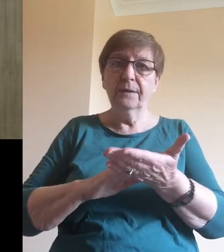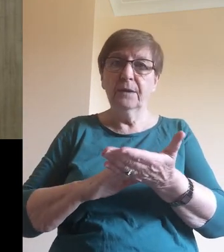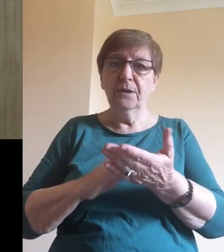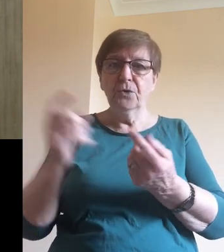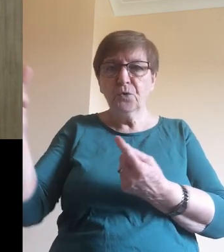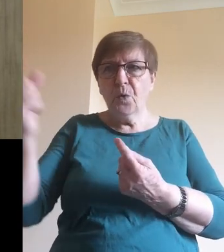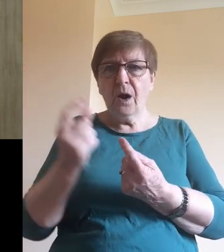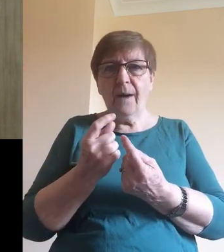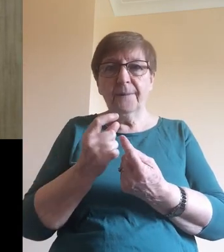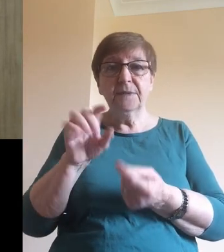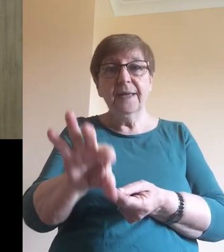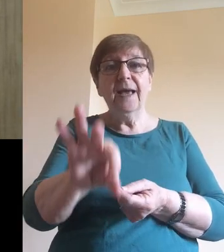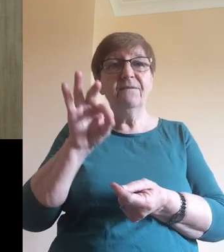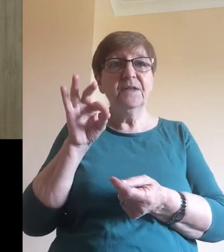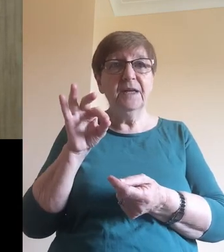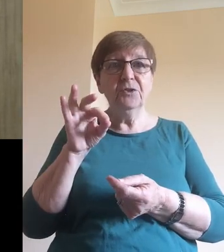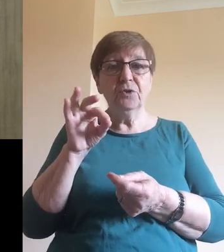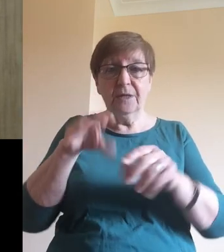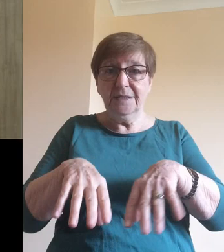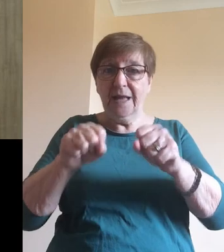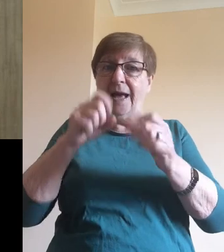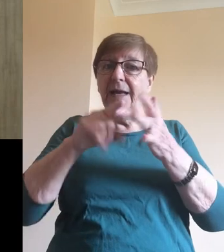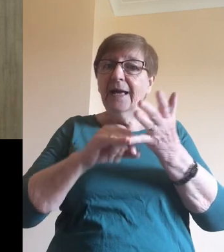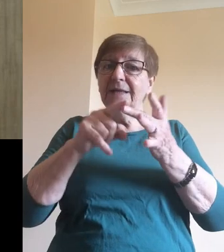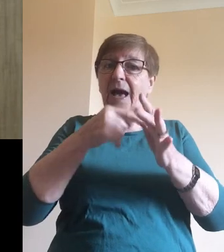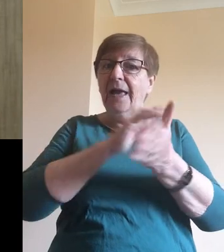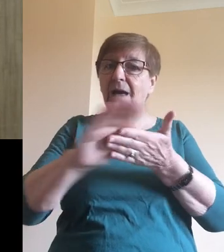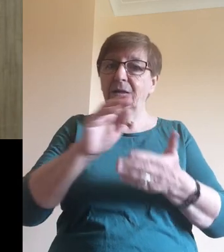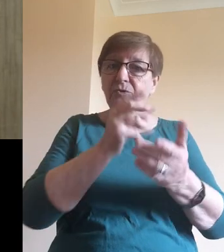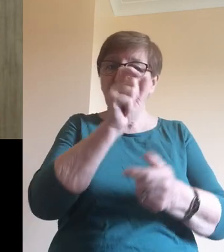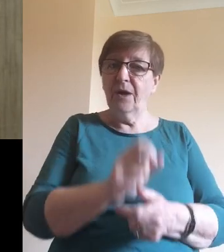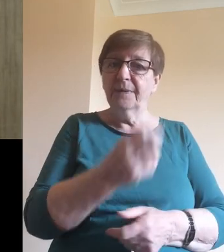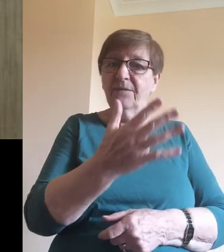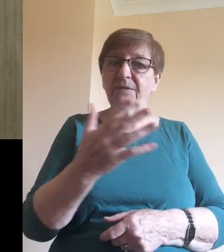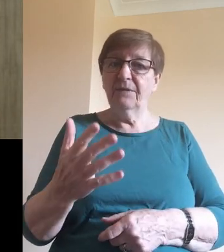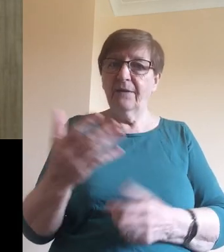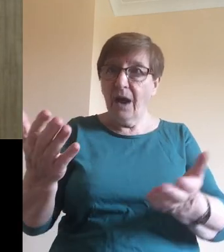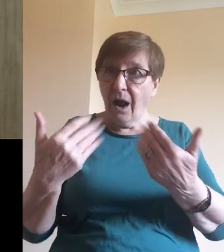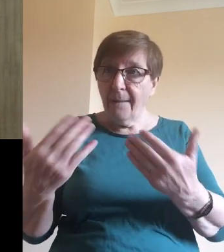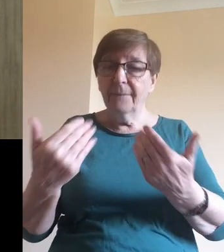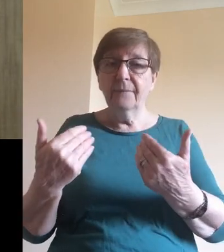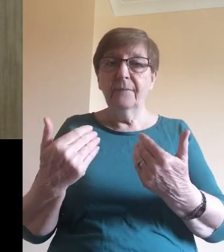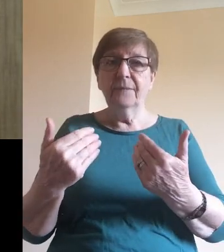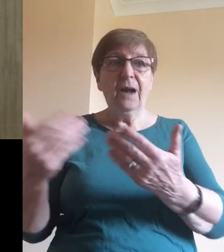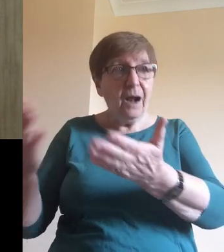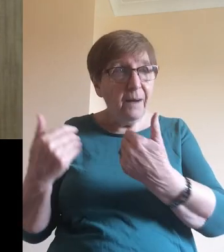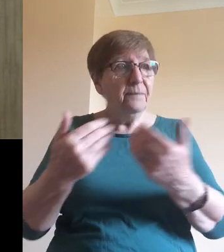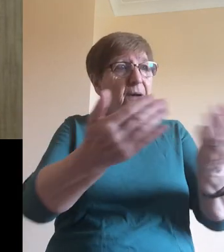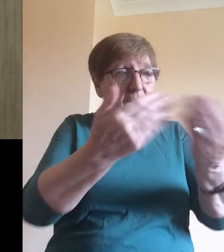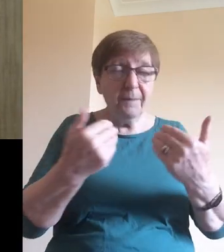the invitation at the beginning of Isaiah chapter 55. Come, come,